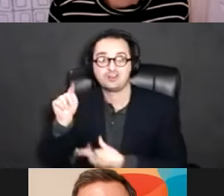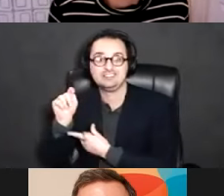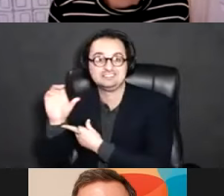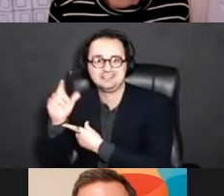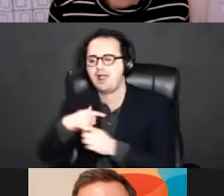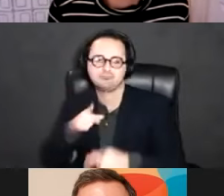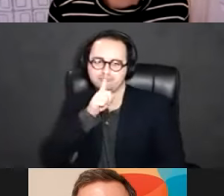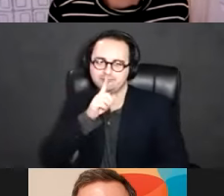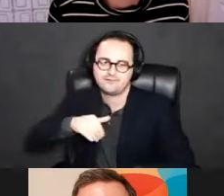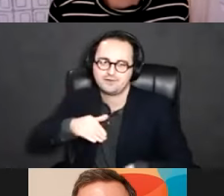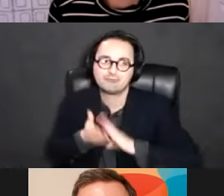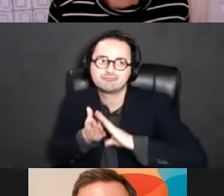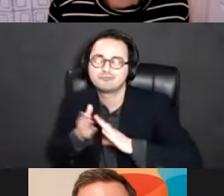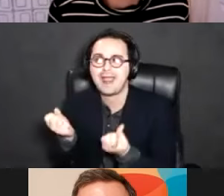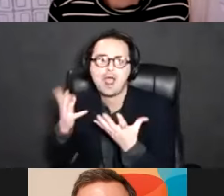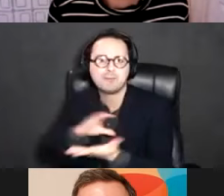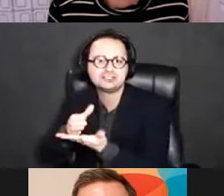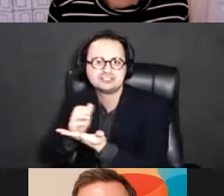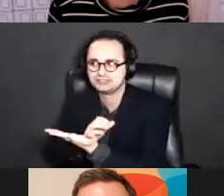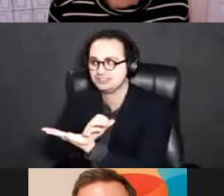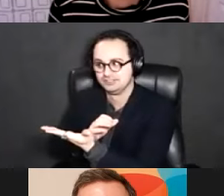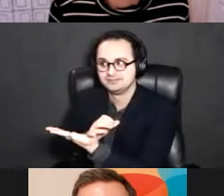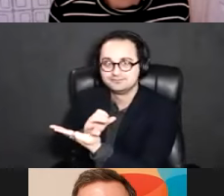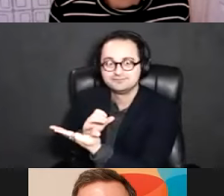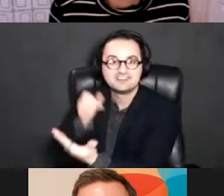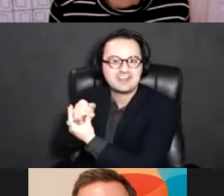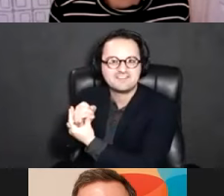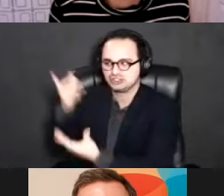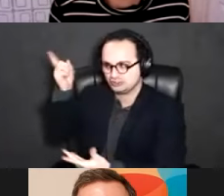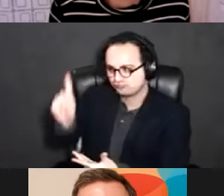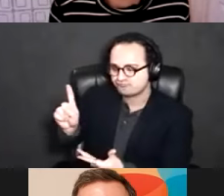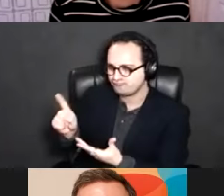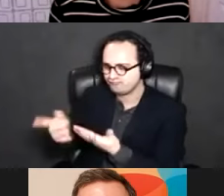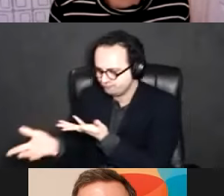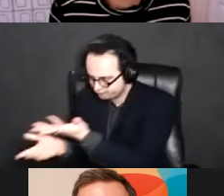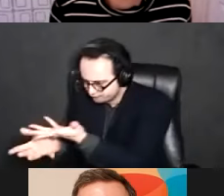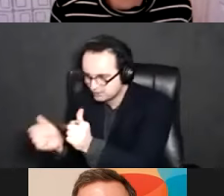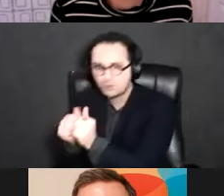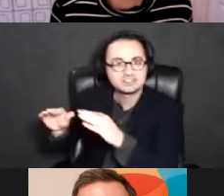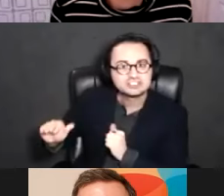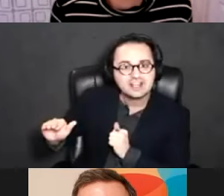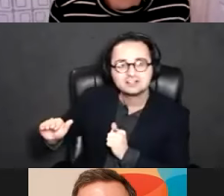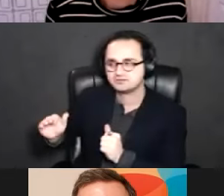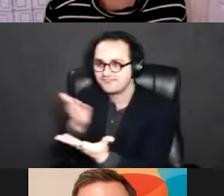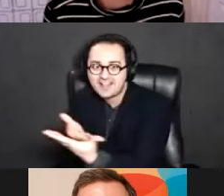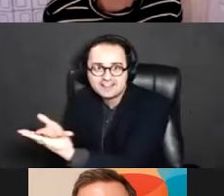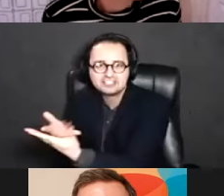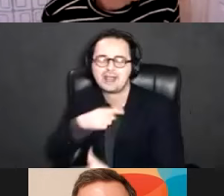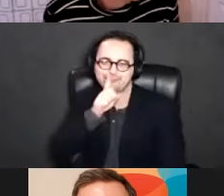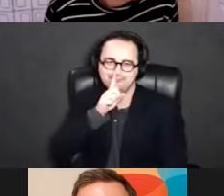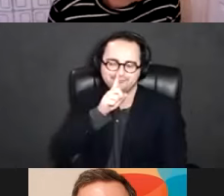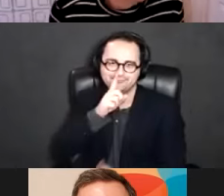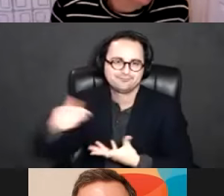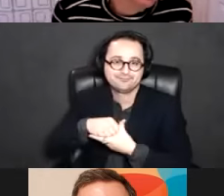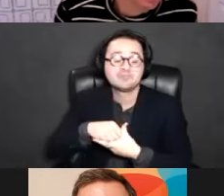much the intervention person or the intervener engages with the child or makes them feel validated. I don't know if those would even be